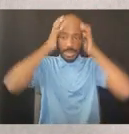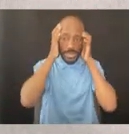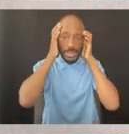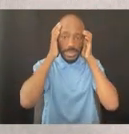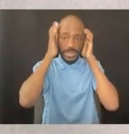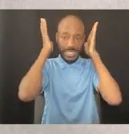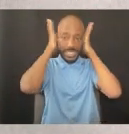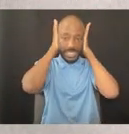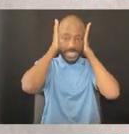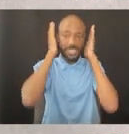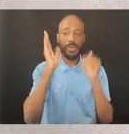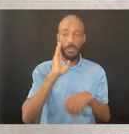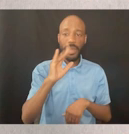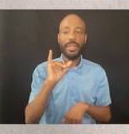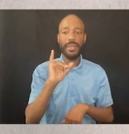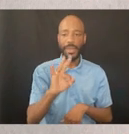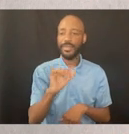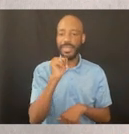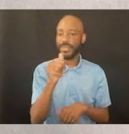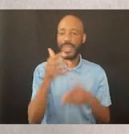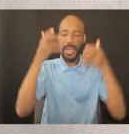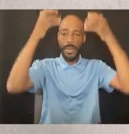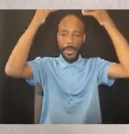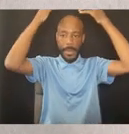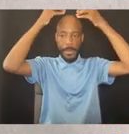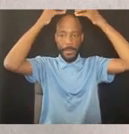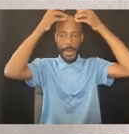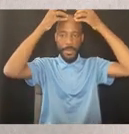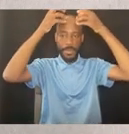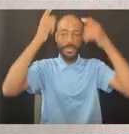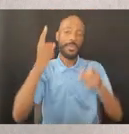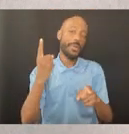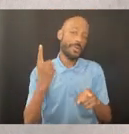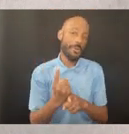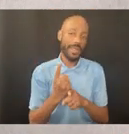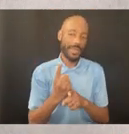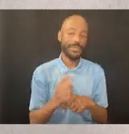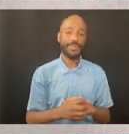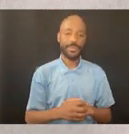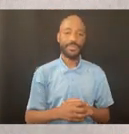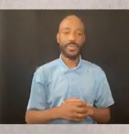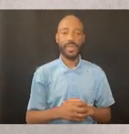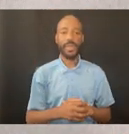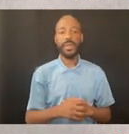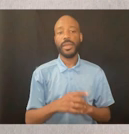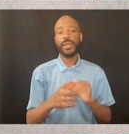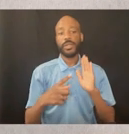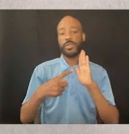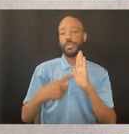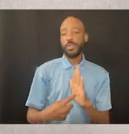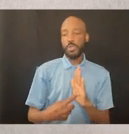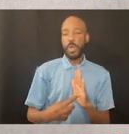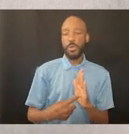if it is not placed and balanced correctly. It is worn to convey the solemn authority of the island's